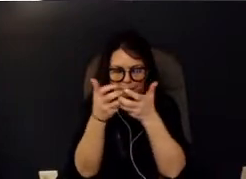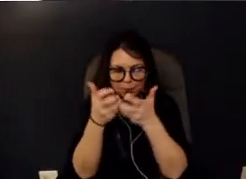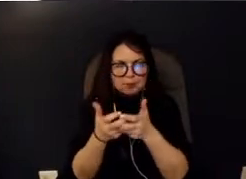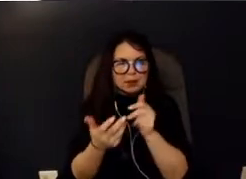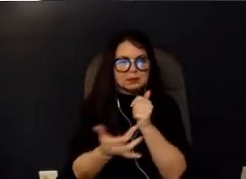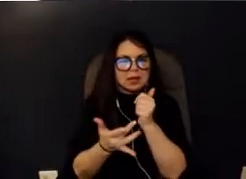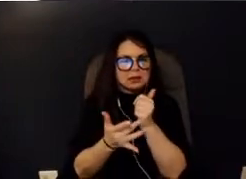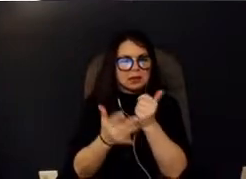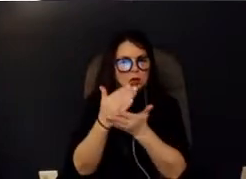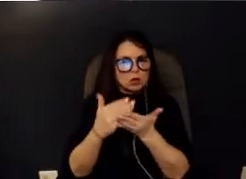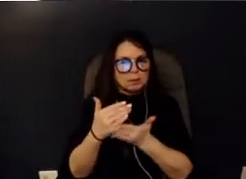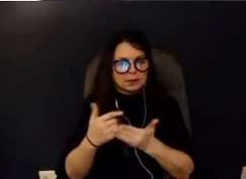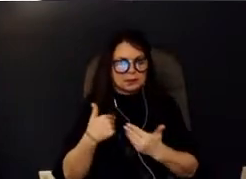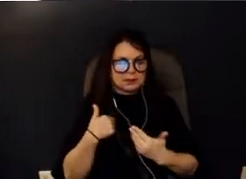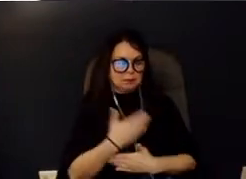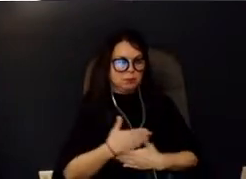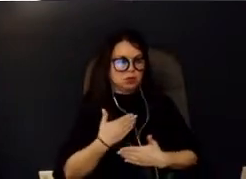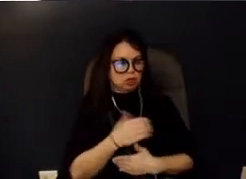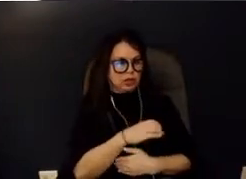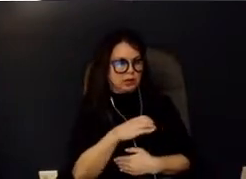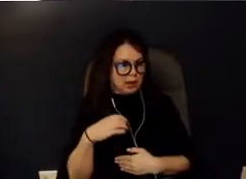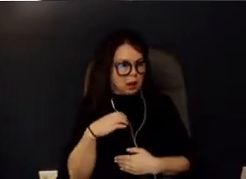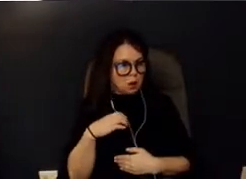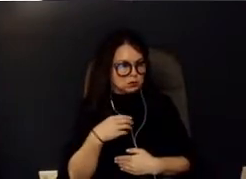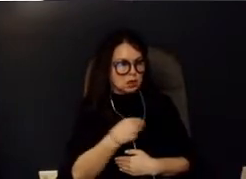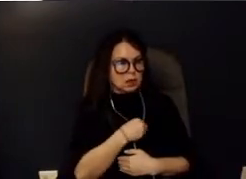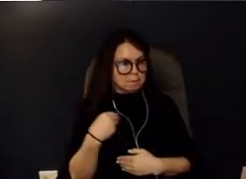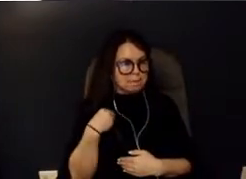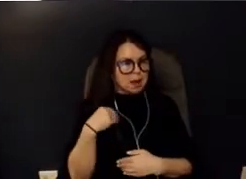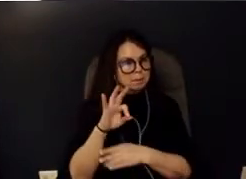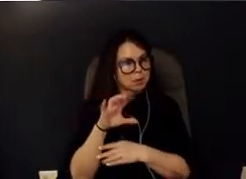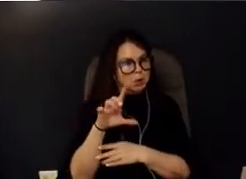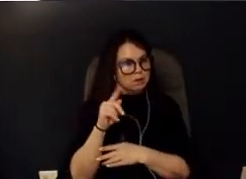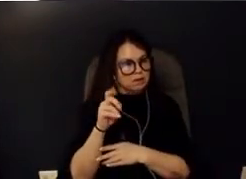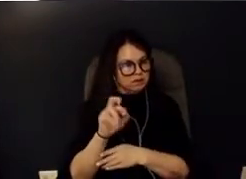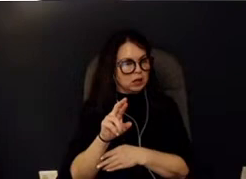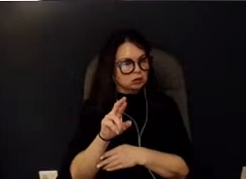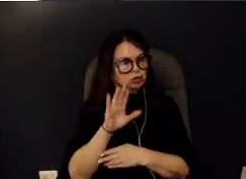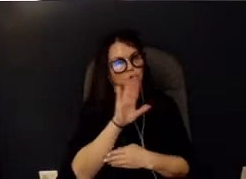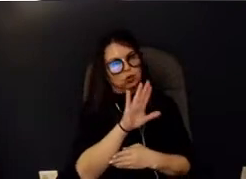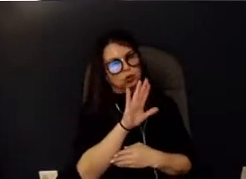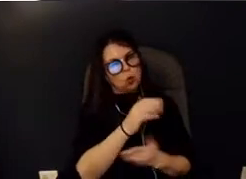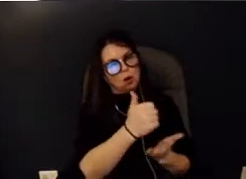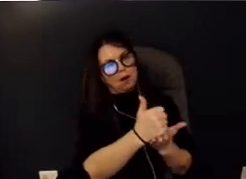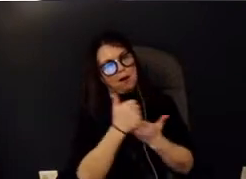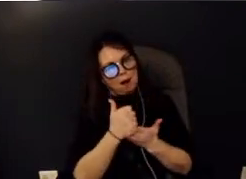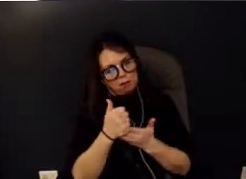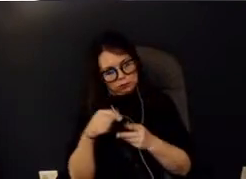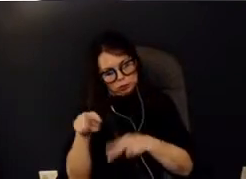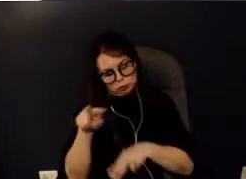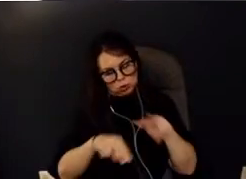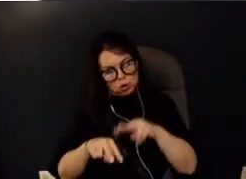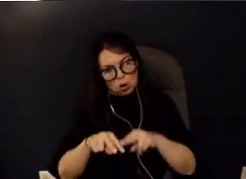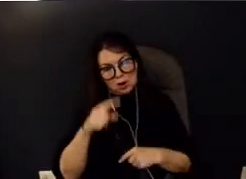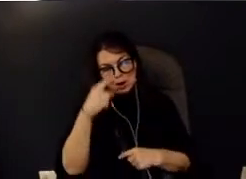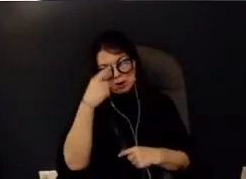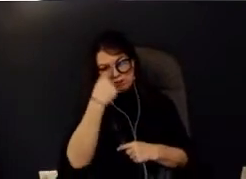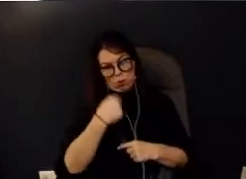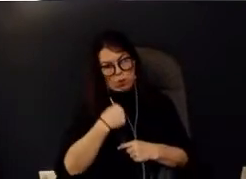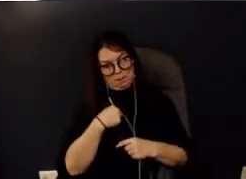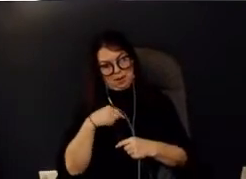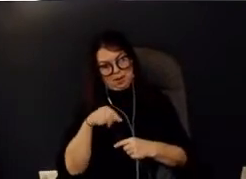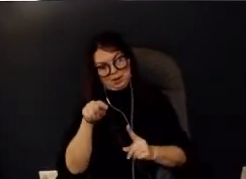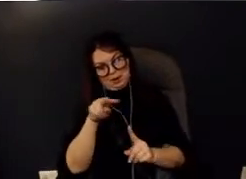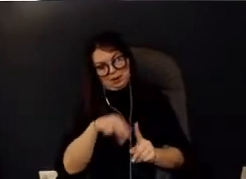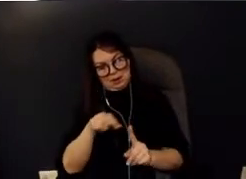his office's help in looking at that today. But to me, the amendment that I will be bringing forward